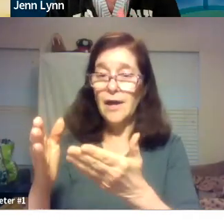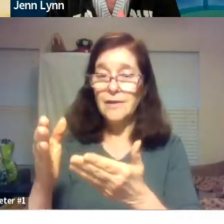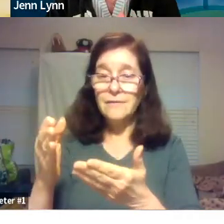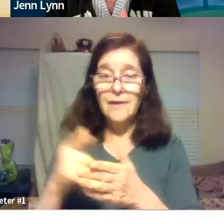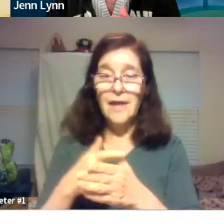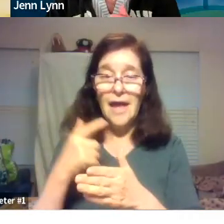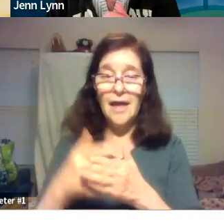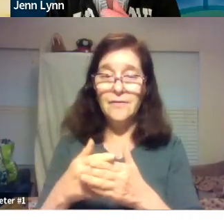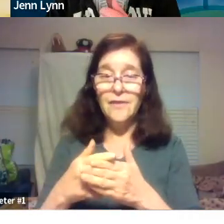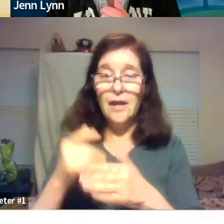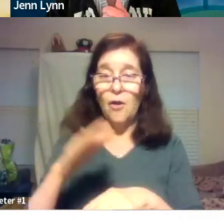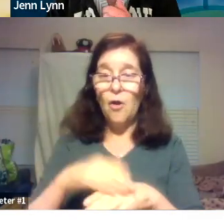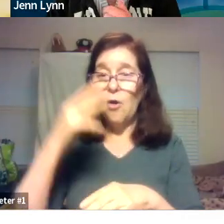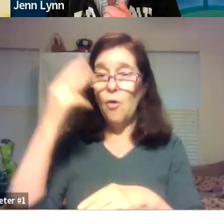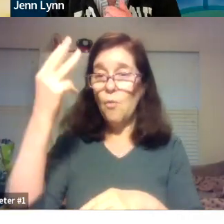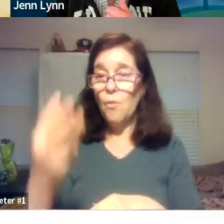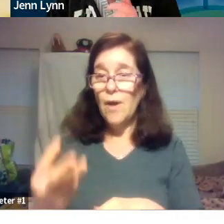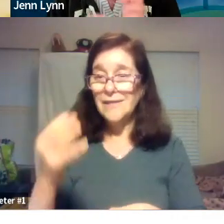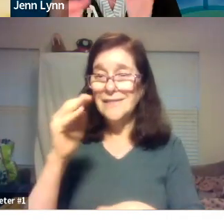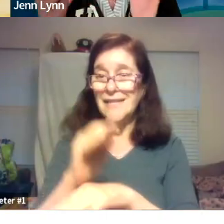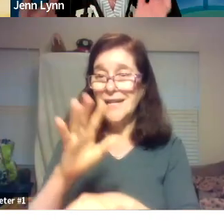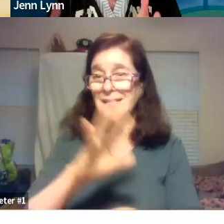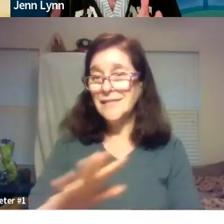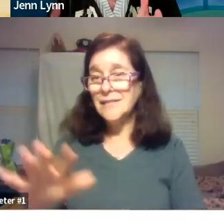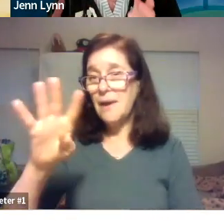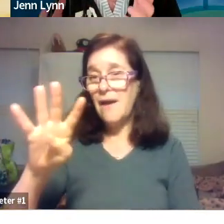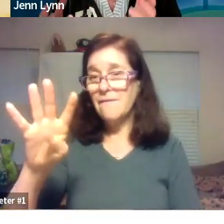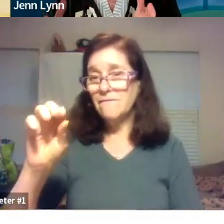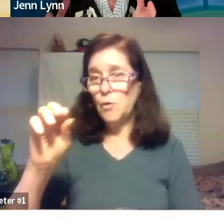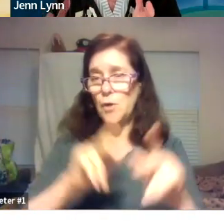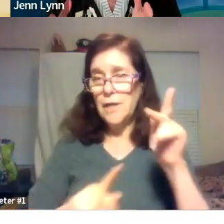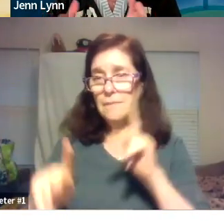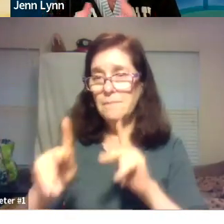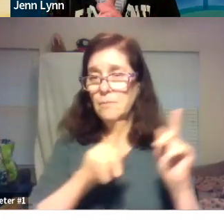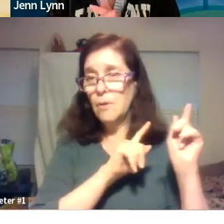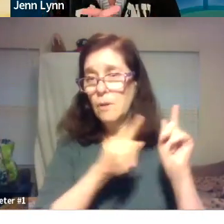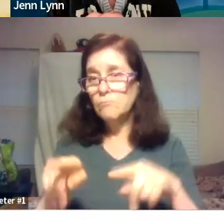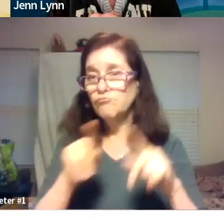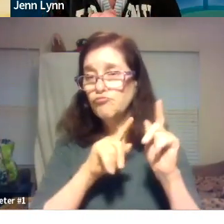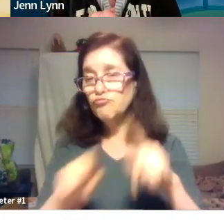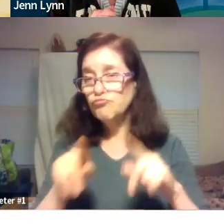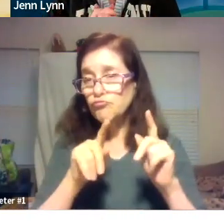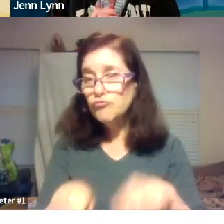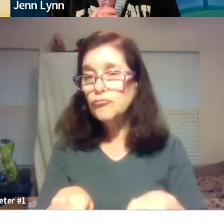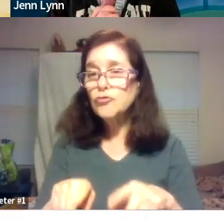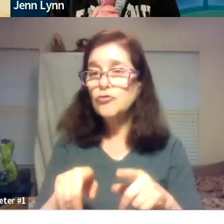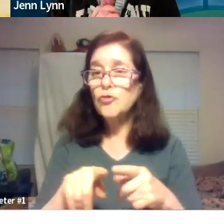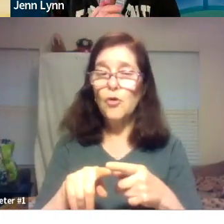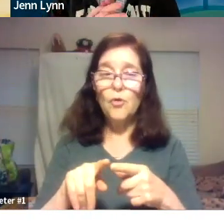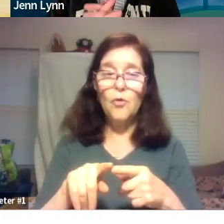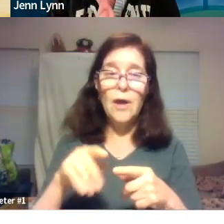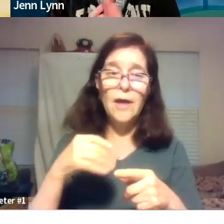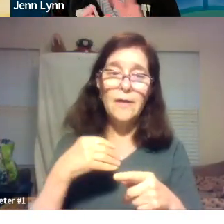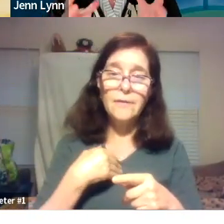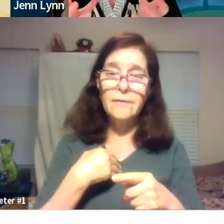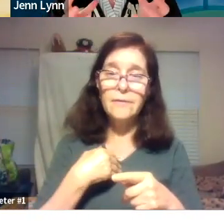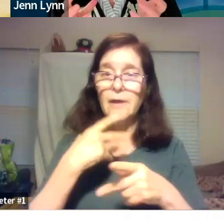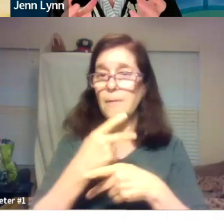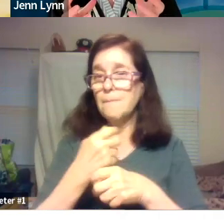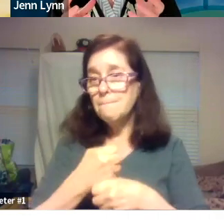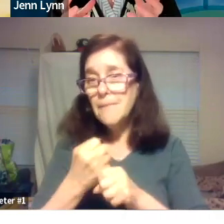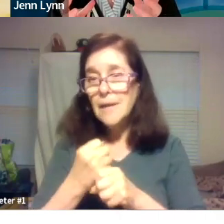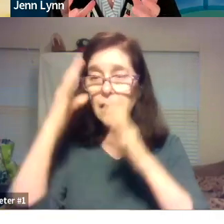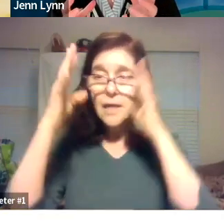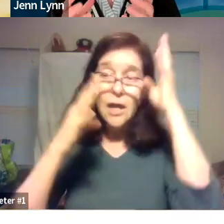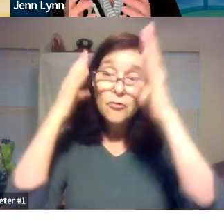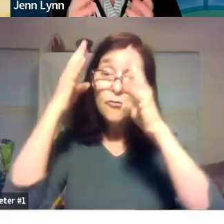about 40 people attend also this art class at VisArts. And they have a ball and they're making and